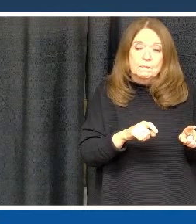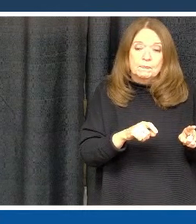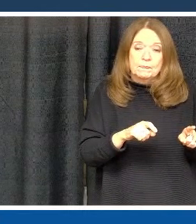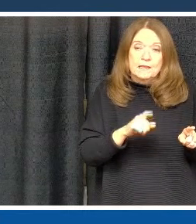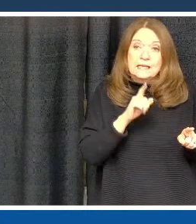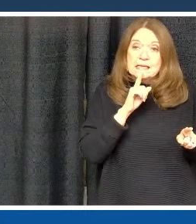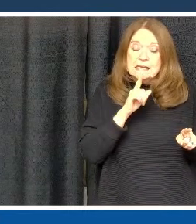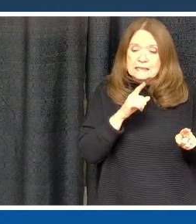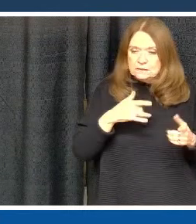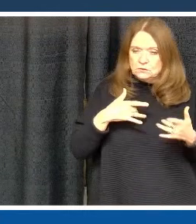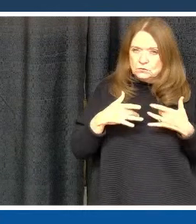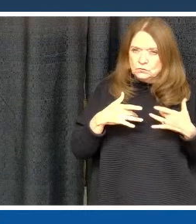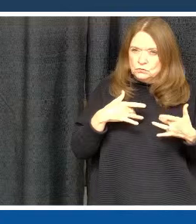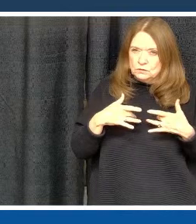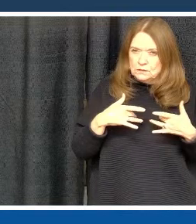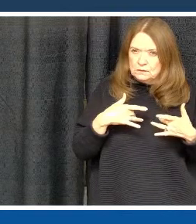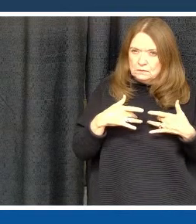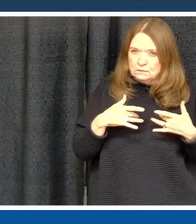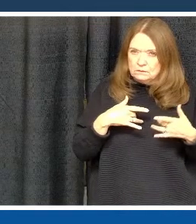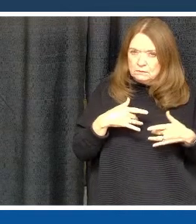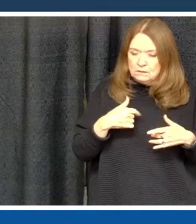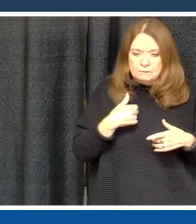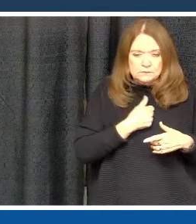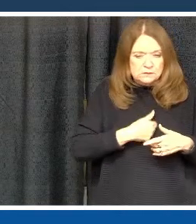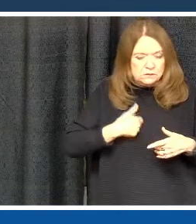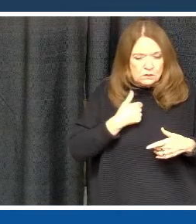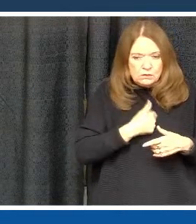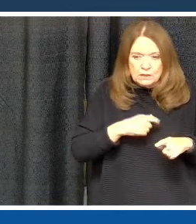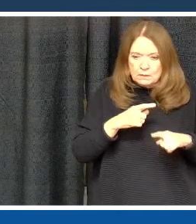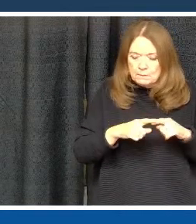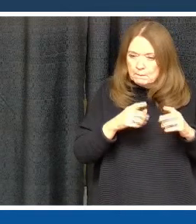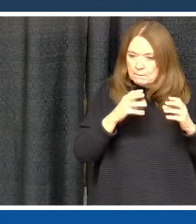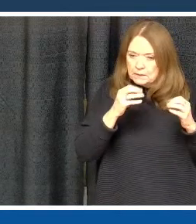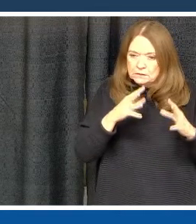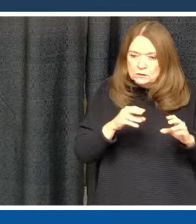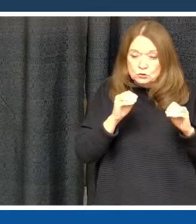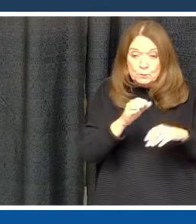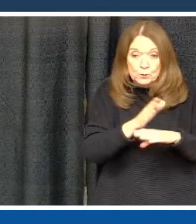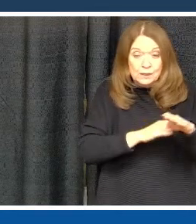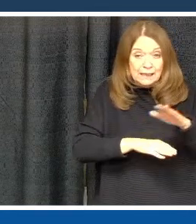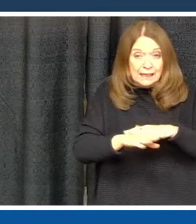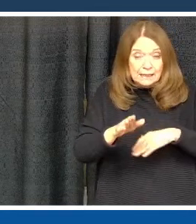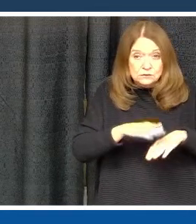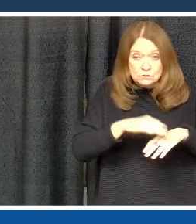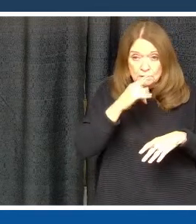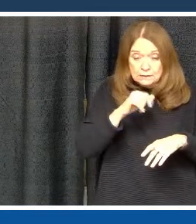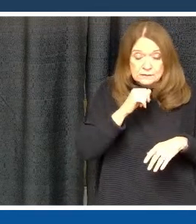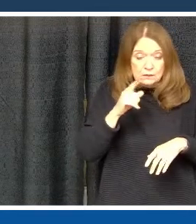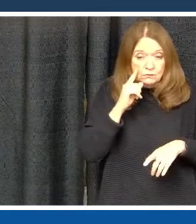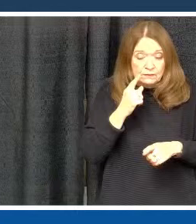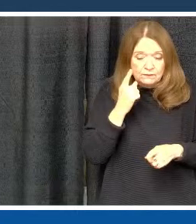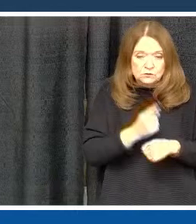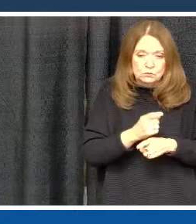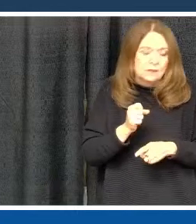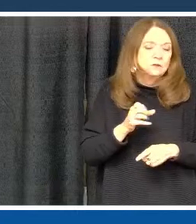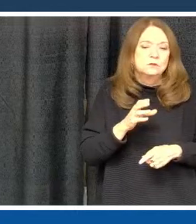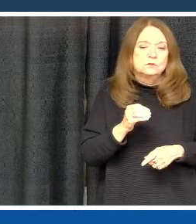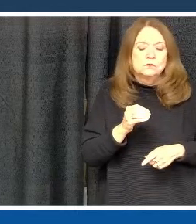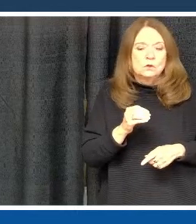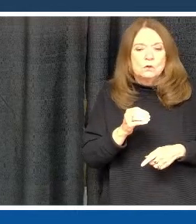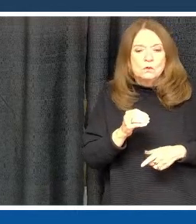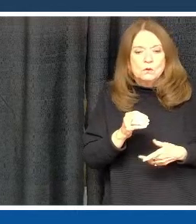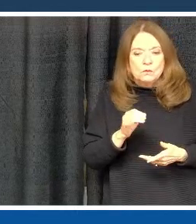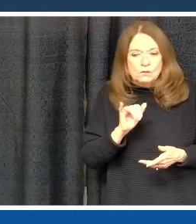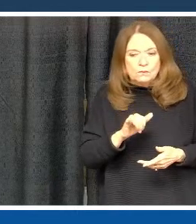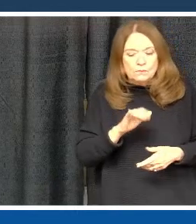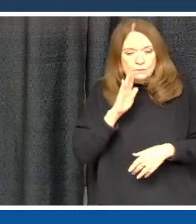It's concerning that, I'm sorry, but teachers are putting hands on kids, and I don't think that's right. It's my nice little sign right there